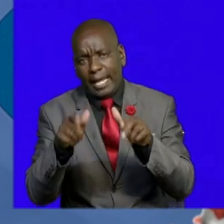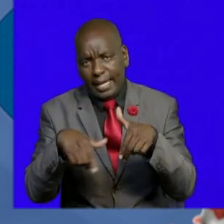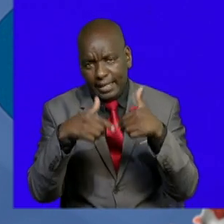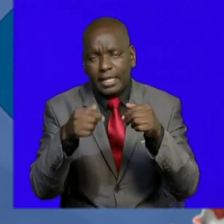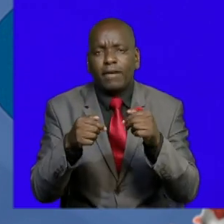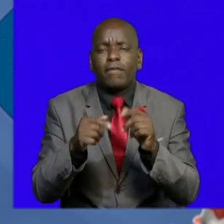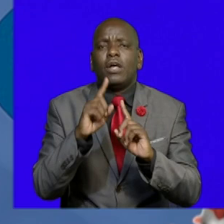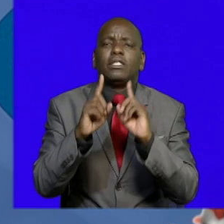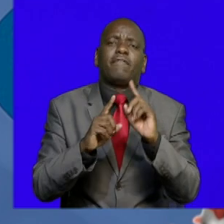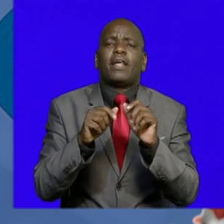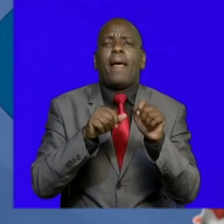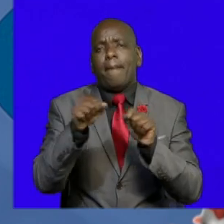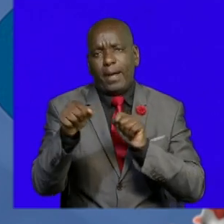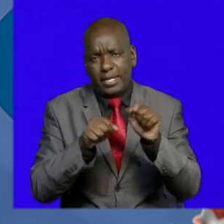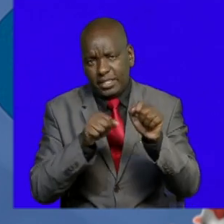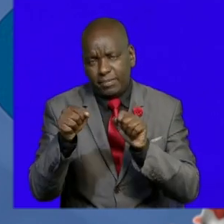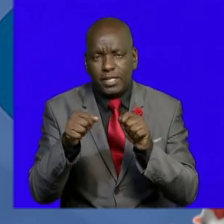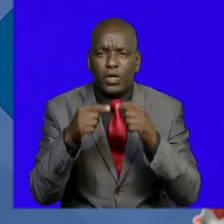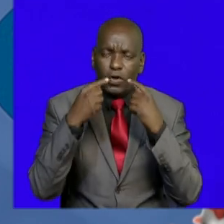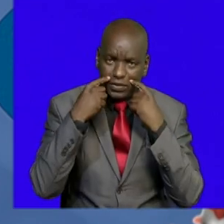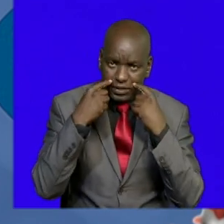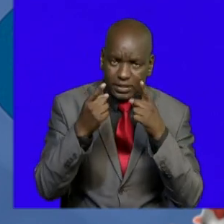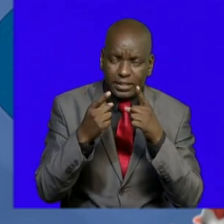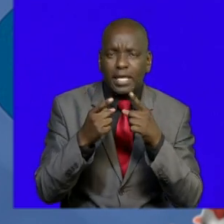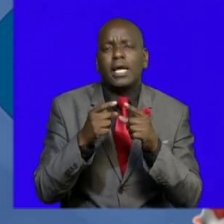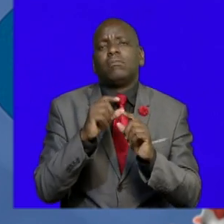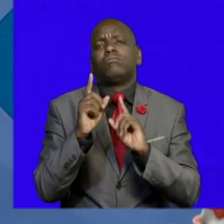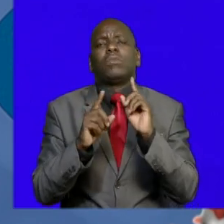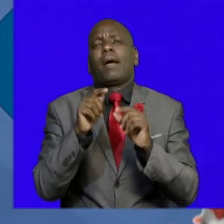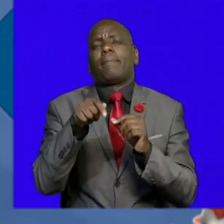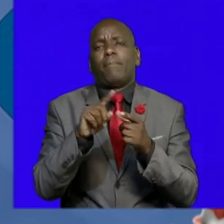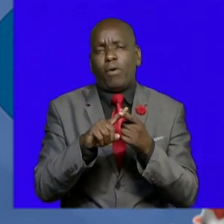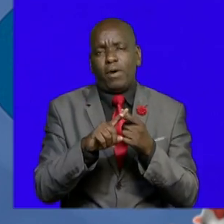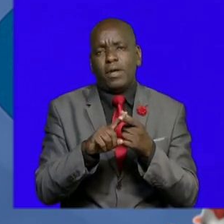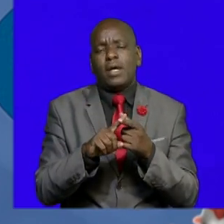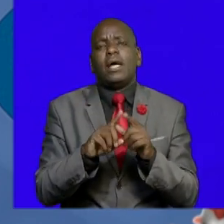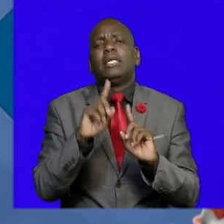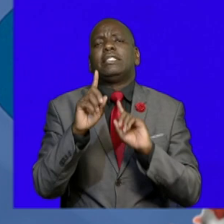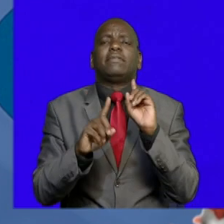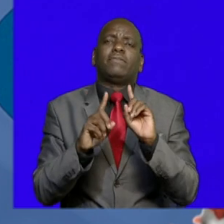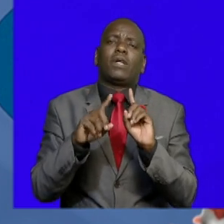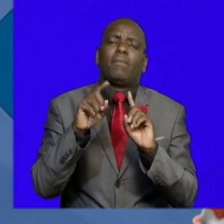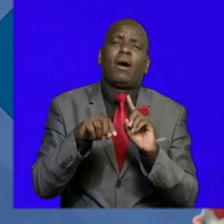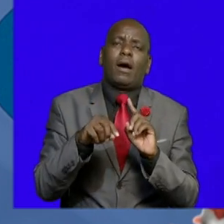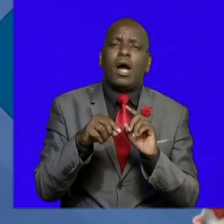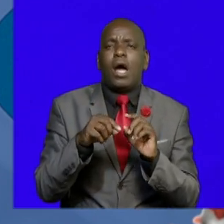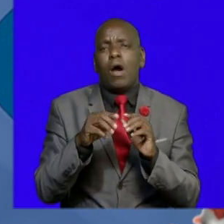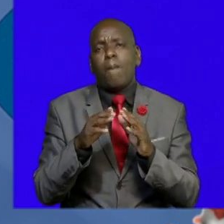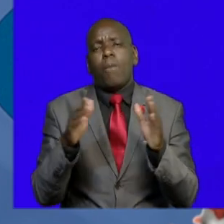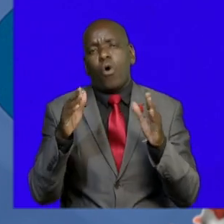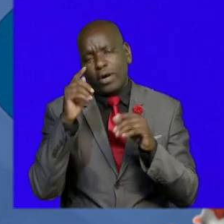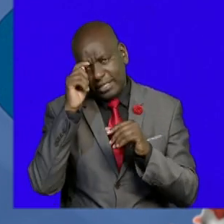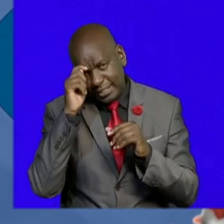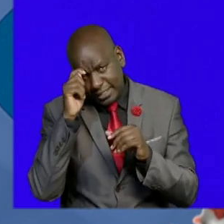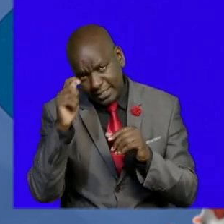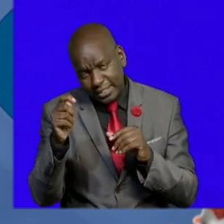provide appropriate management for identified cases in a timely way. Based on this, more testing